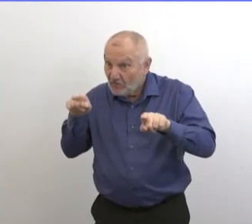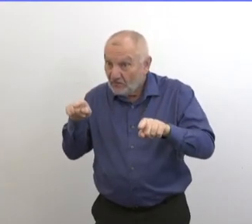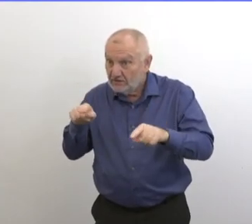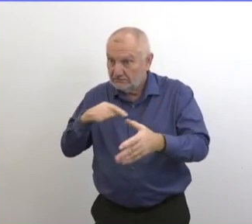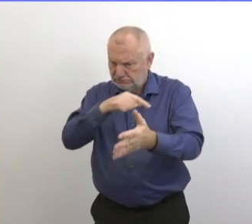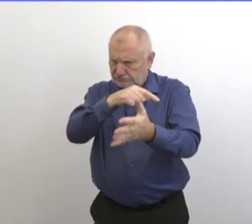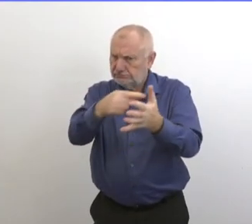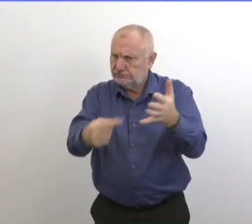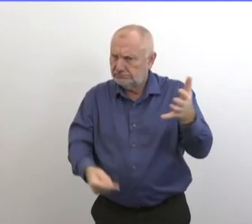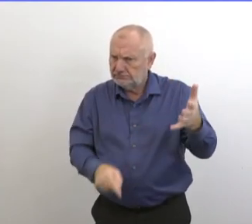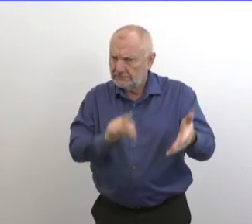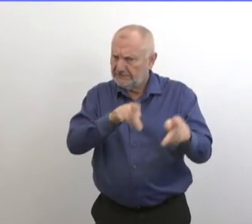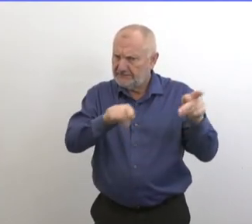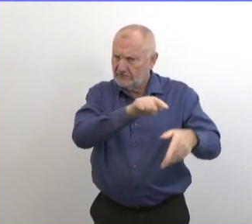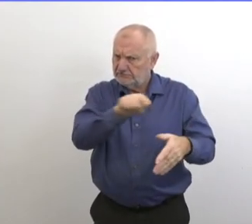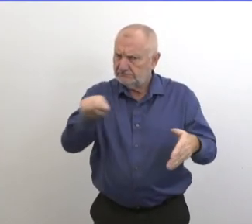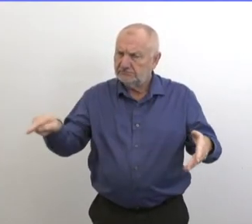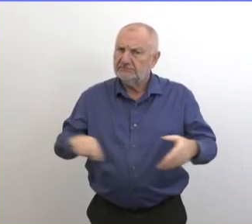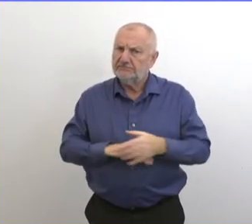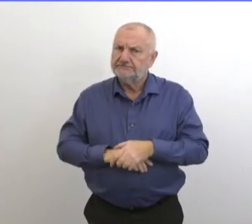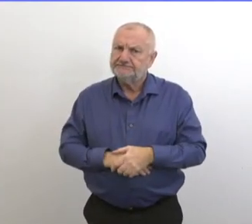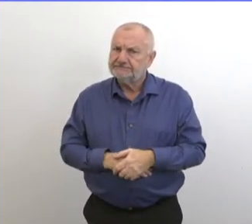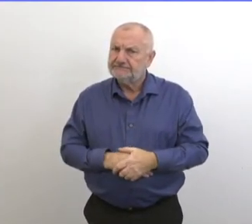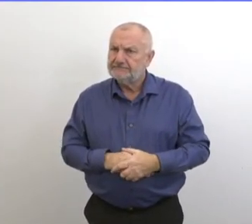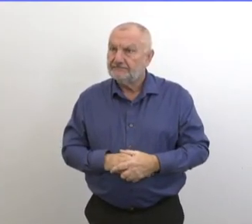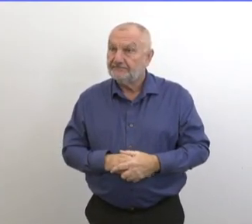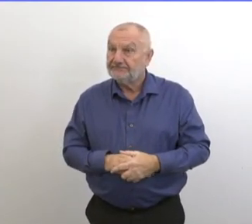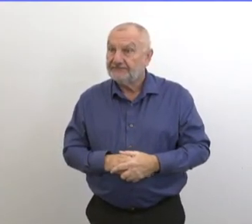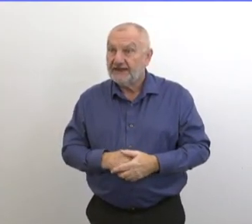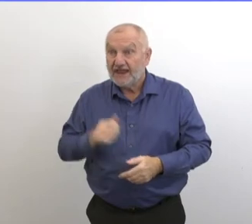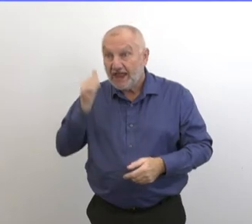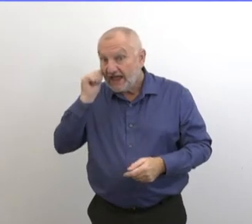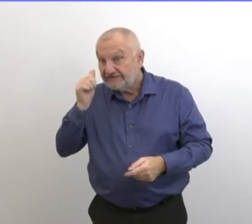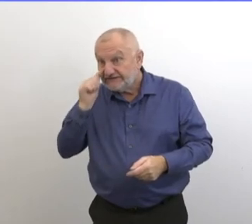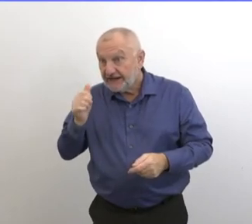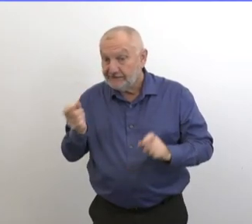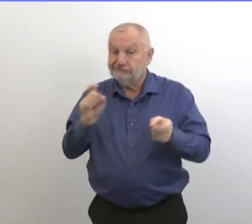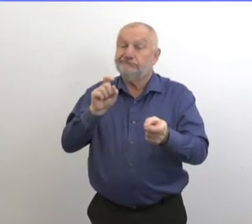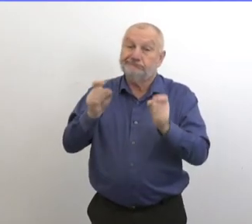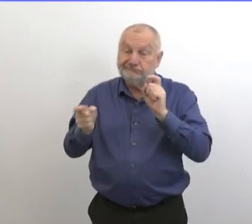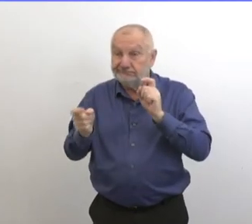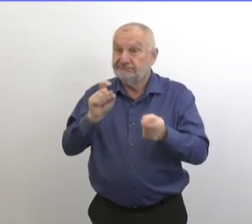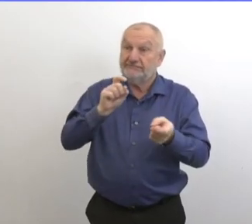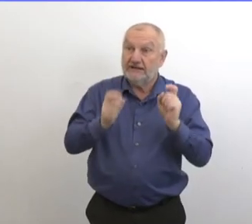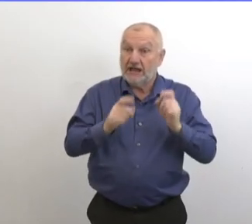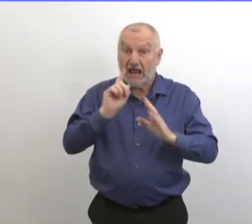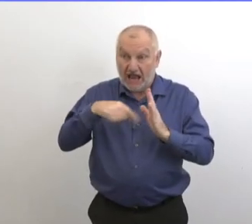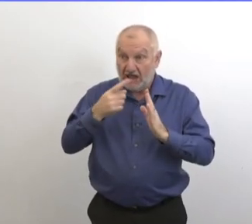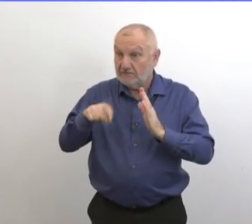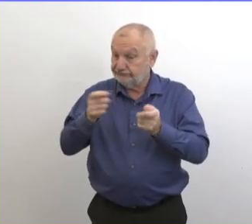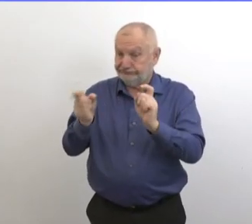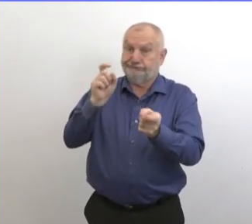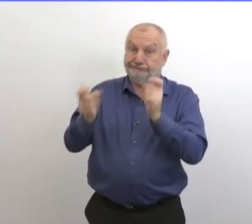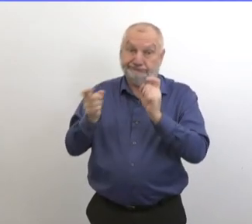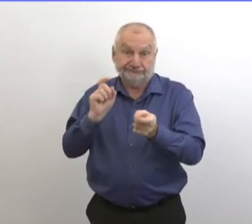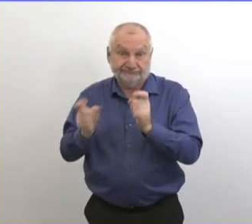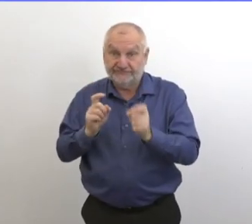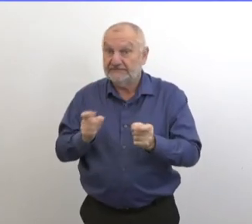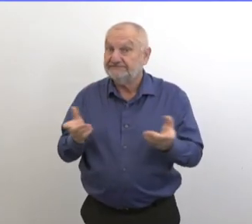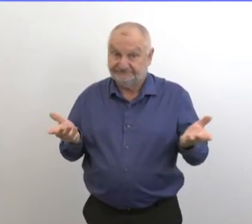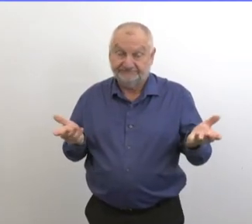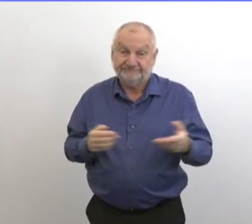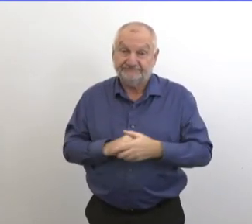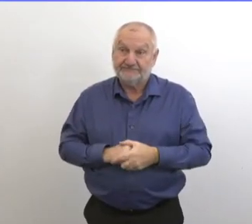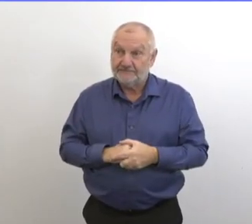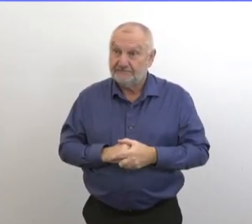I mean, things are changing on a day-to-day, hour-by-hour basis, and we'll continue to ensure that we have the necessary